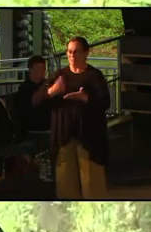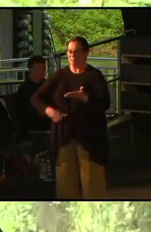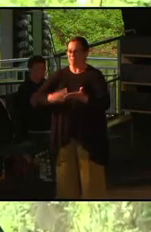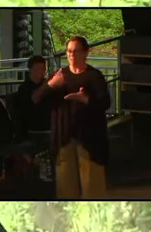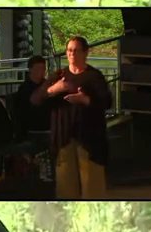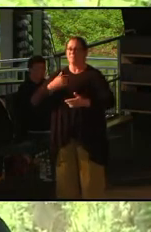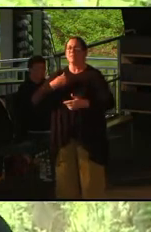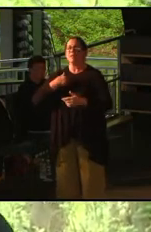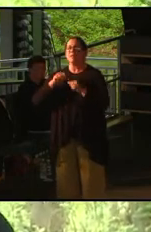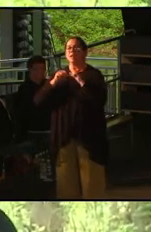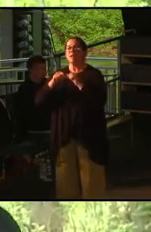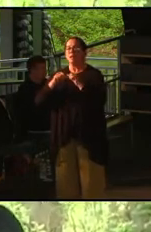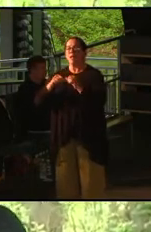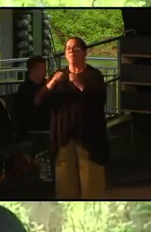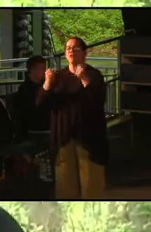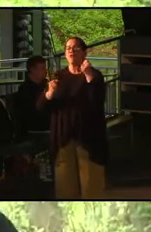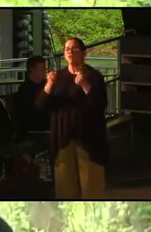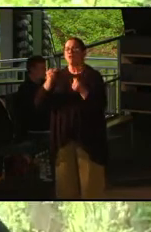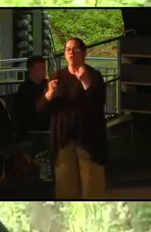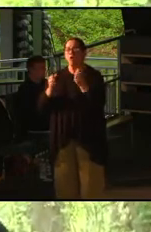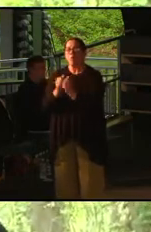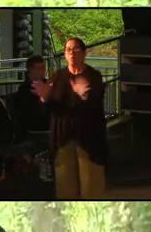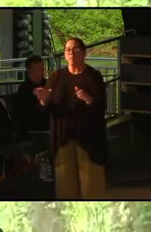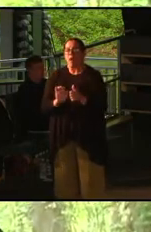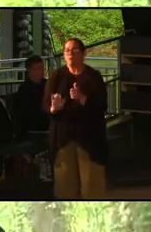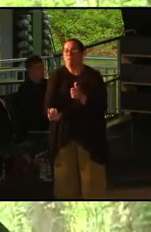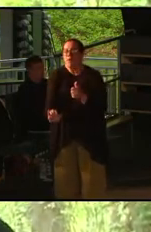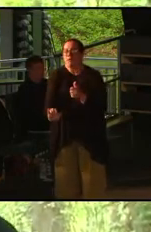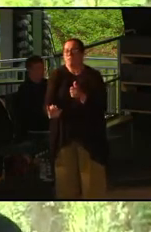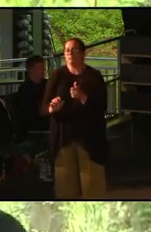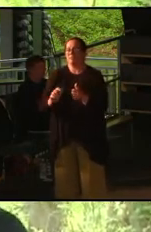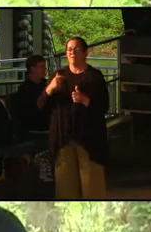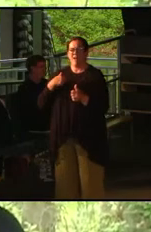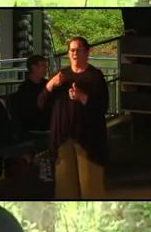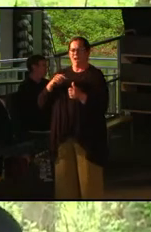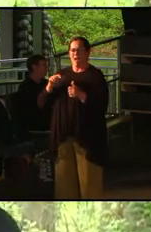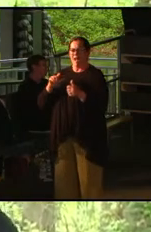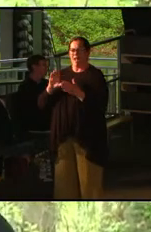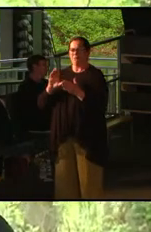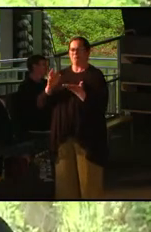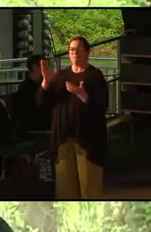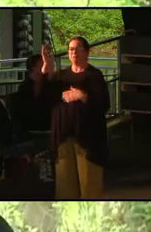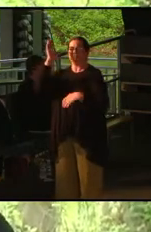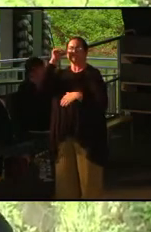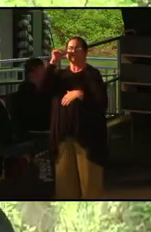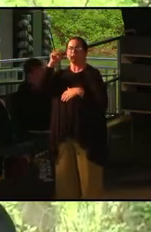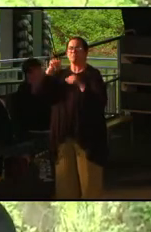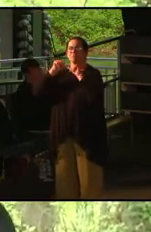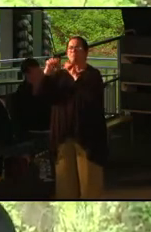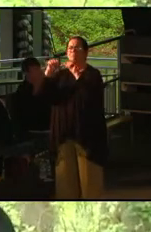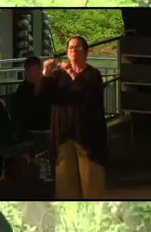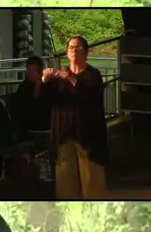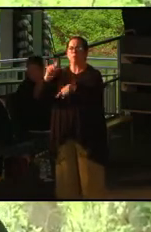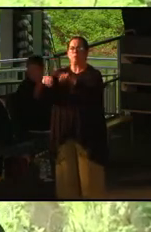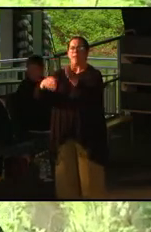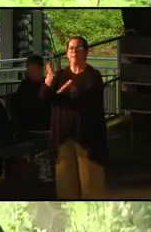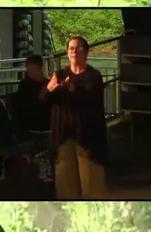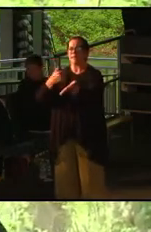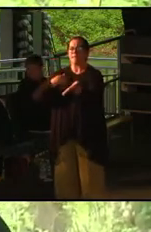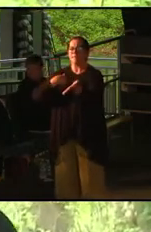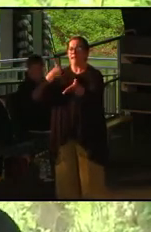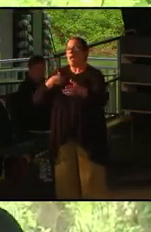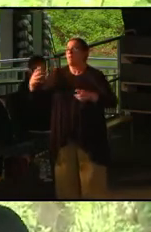unstoppable. I'm a Porsche with no brakes. I'm invincible, yeah. I win